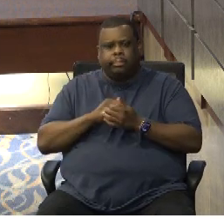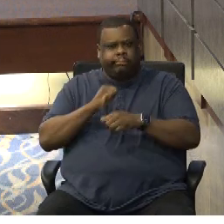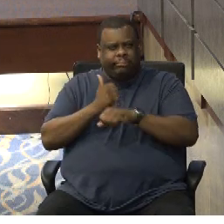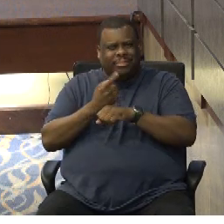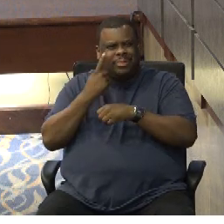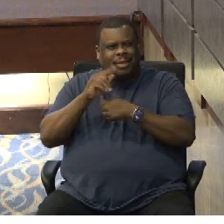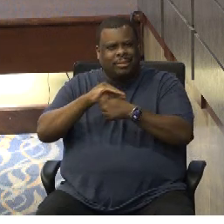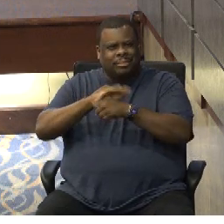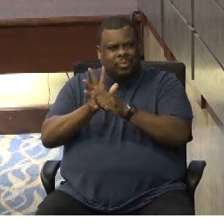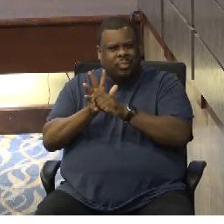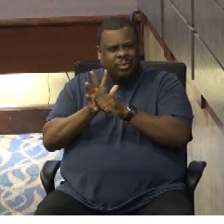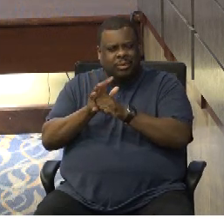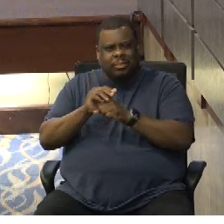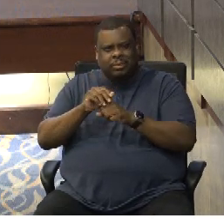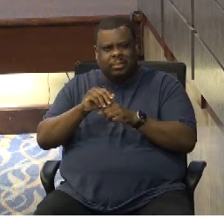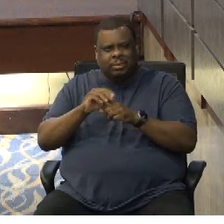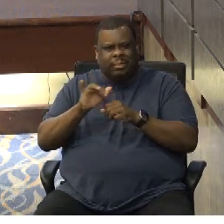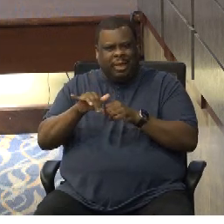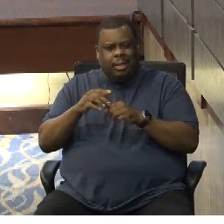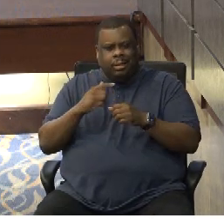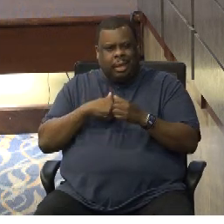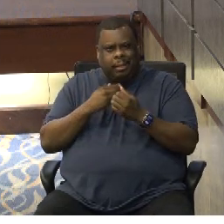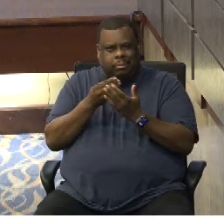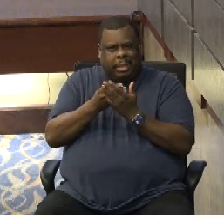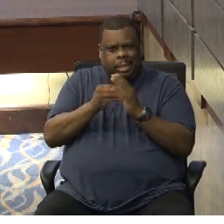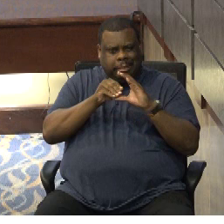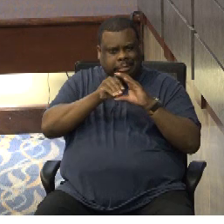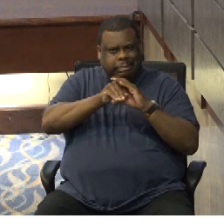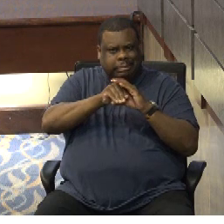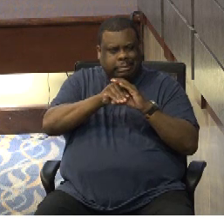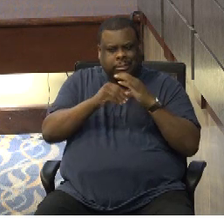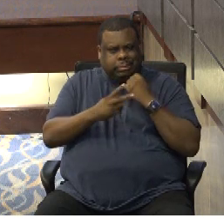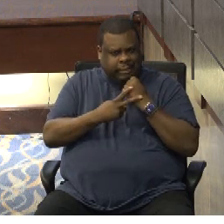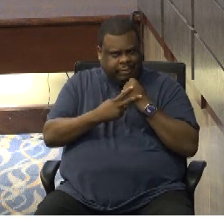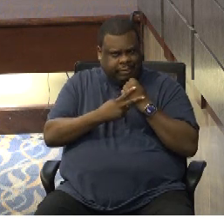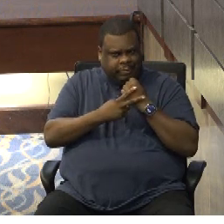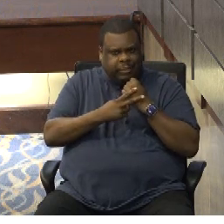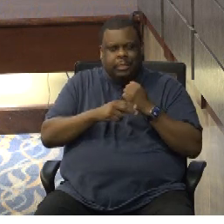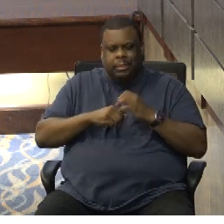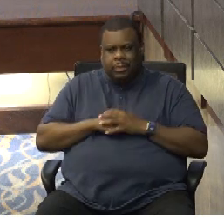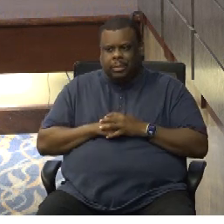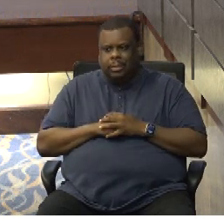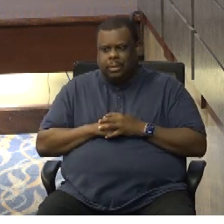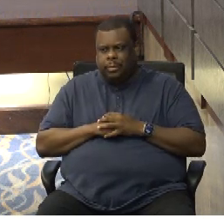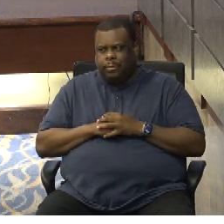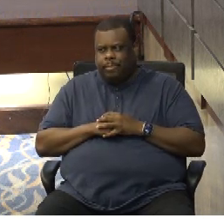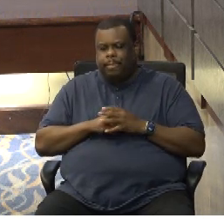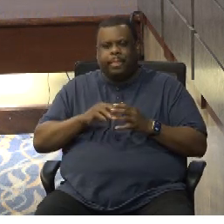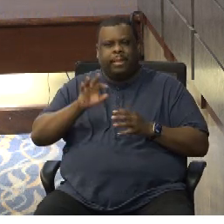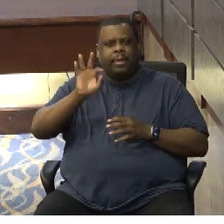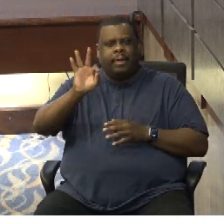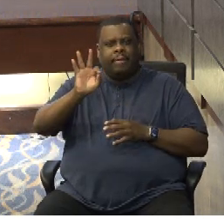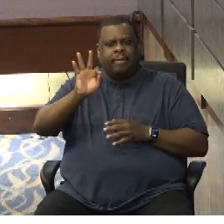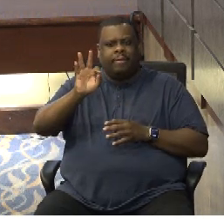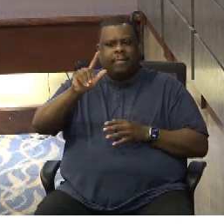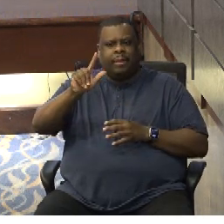coronavirus state and local fiscal recovery funds, which are here denoted as SLFRF